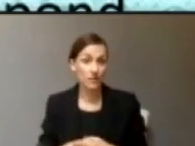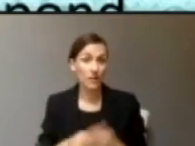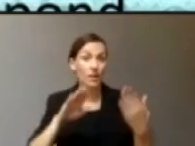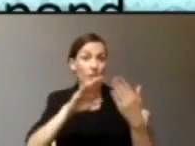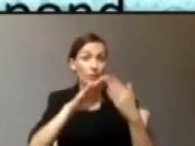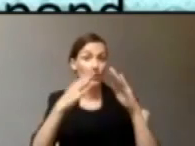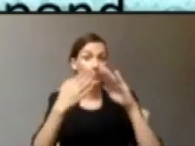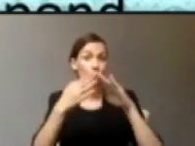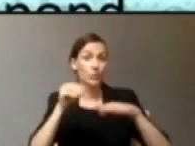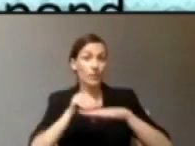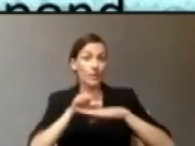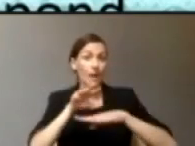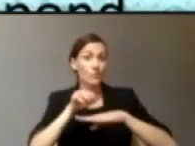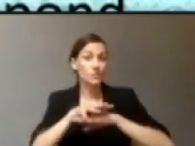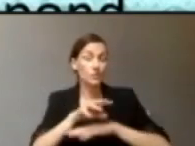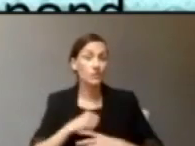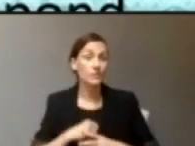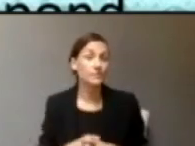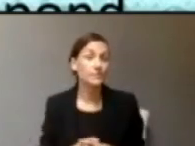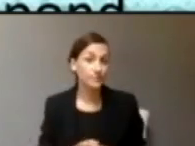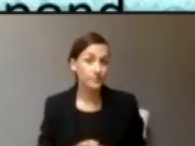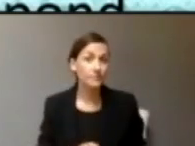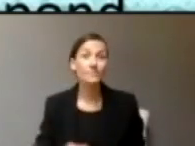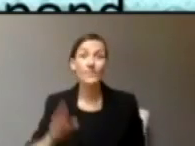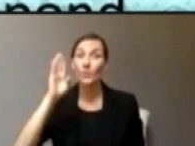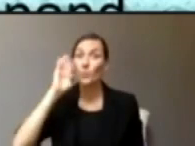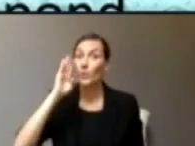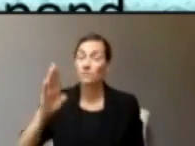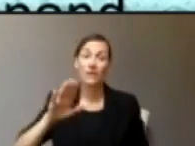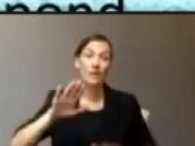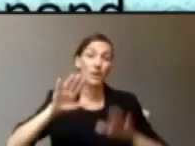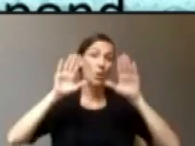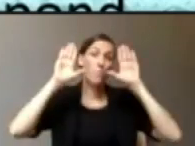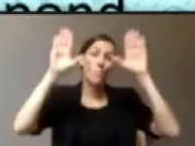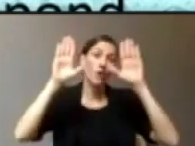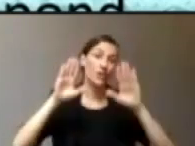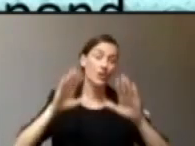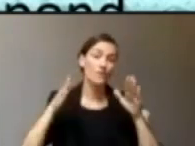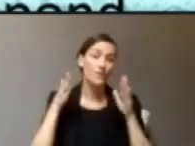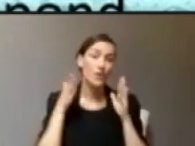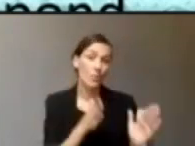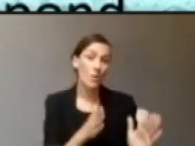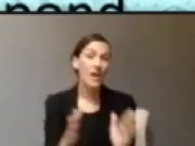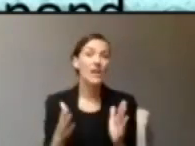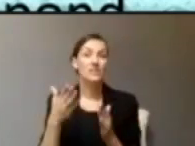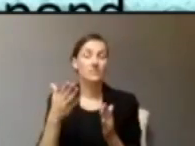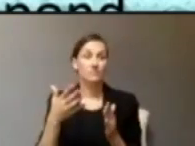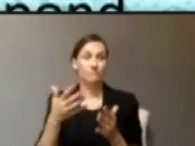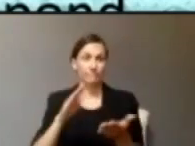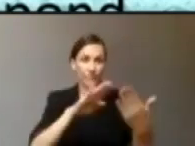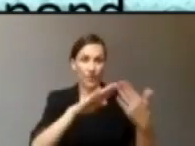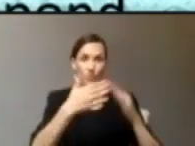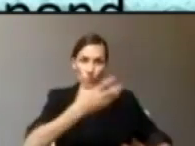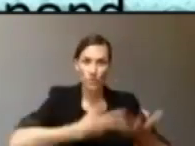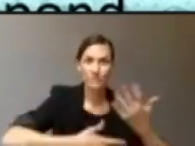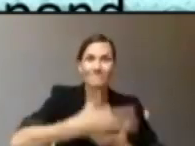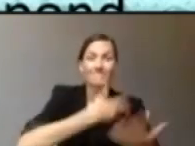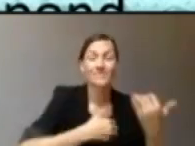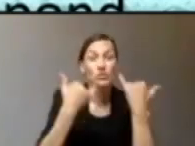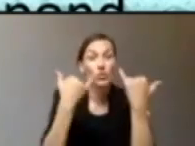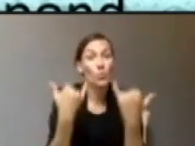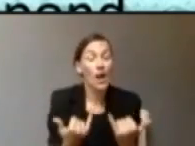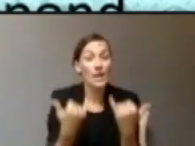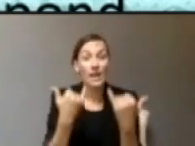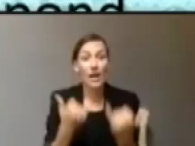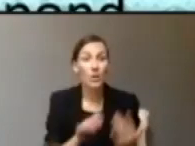community council would be a marvelous way to interact with the community. So we're reaching out now. That's